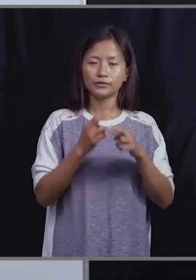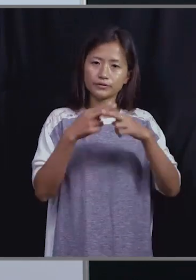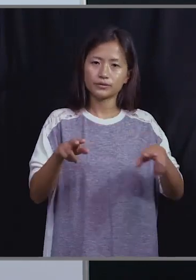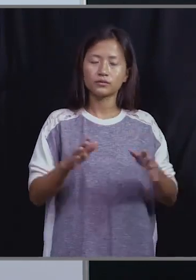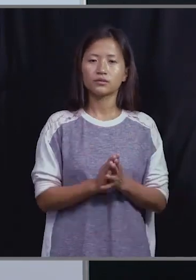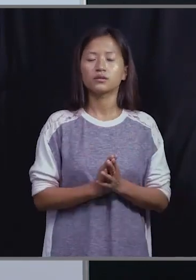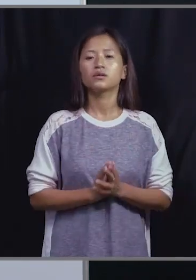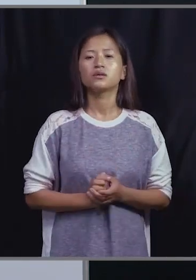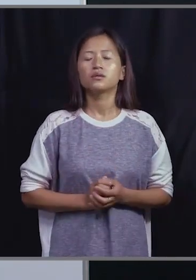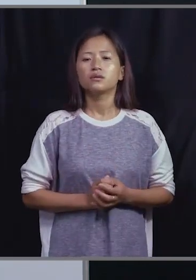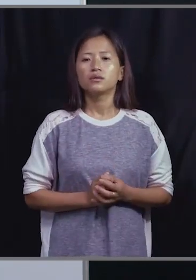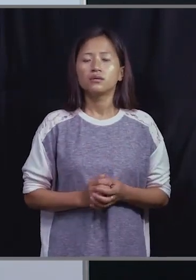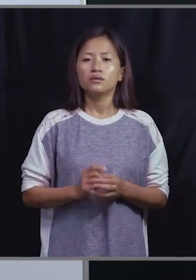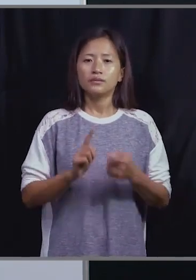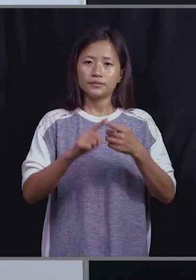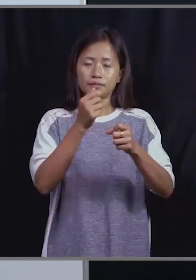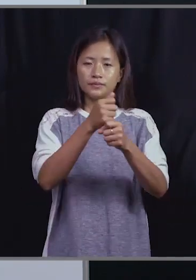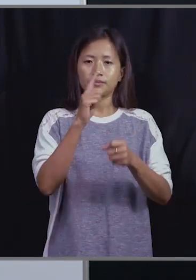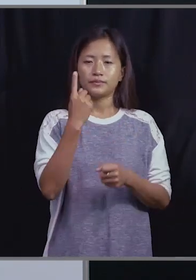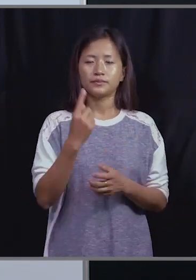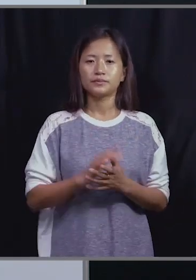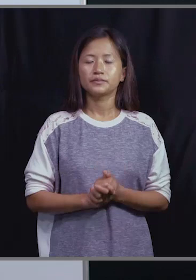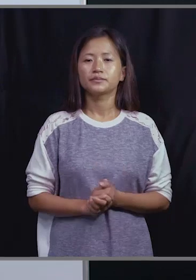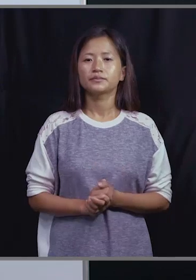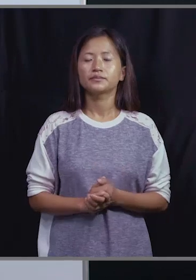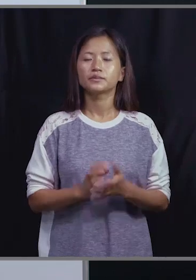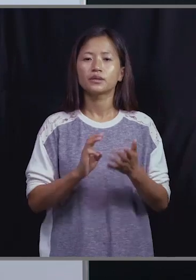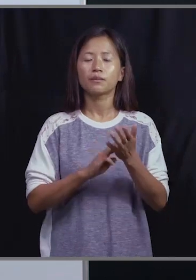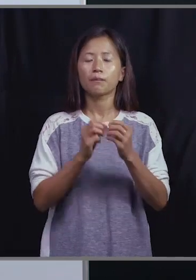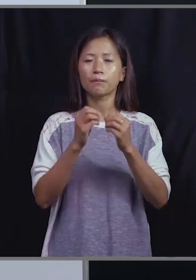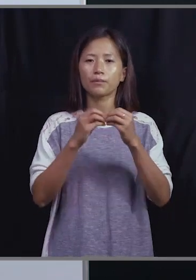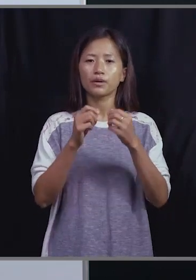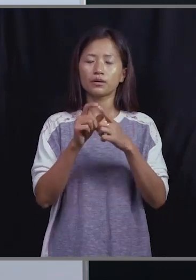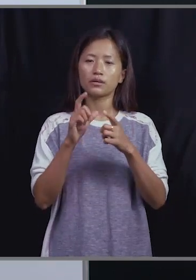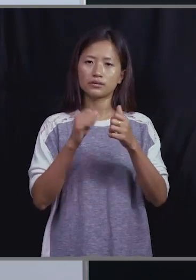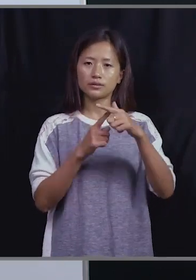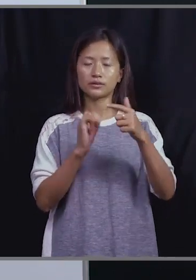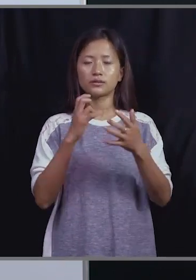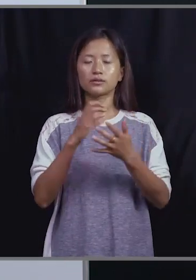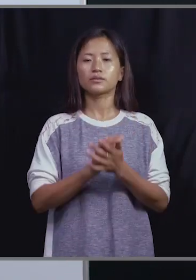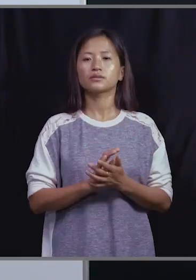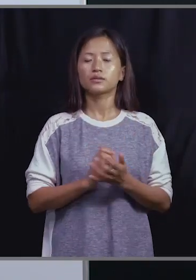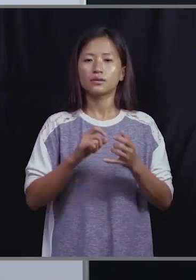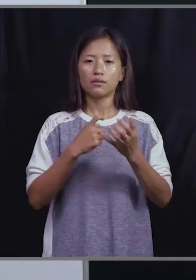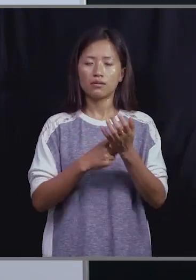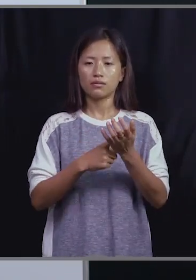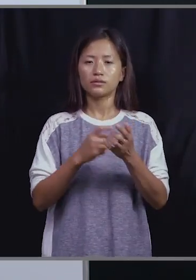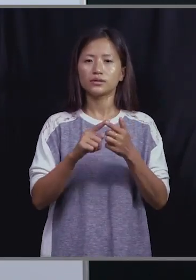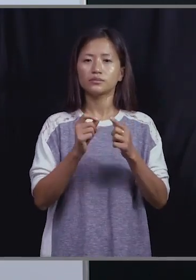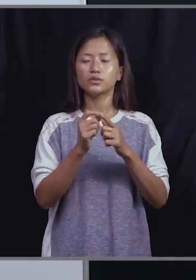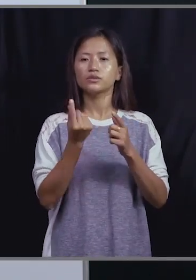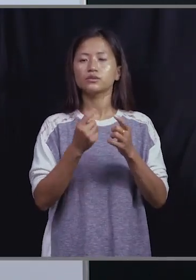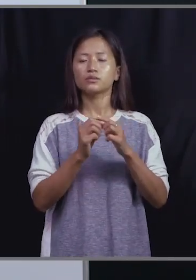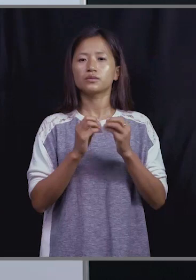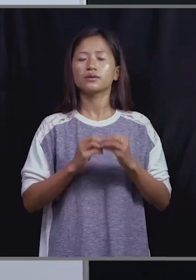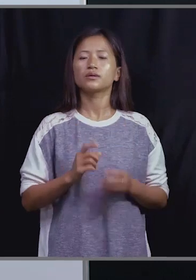of many new states. For example, the first one we have Baltic Republic. Baltic Republic here is referring to 3 countries, that